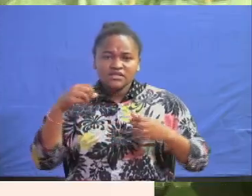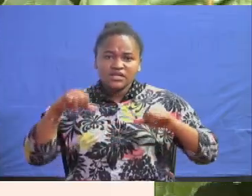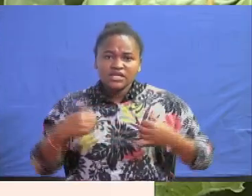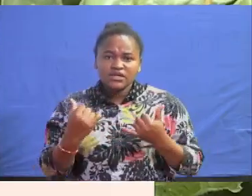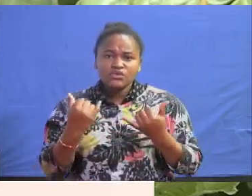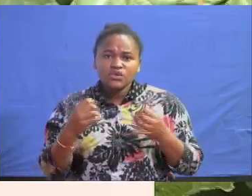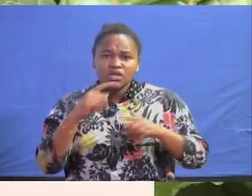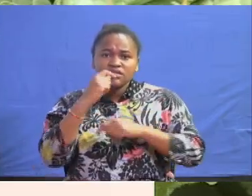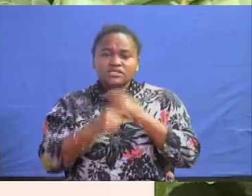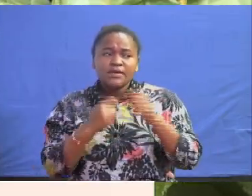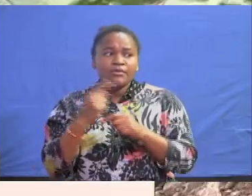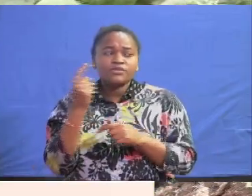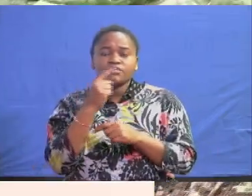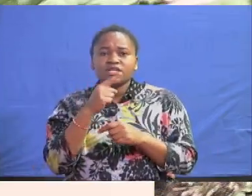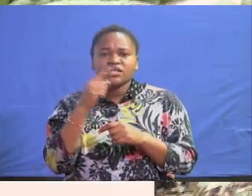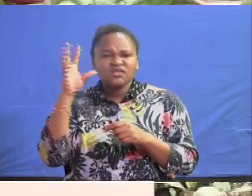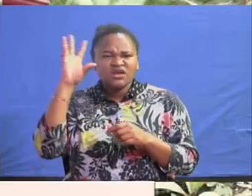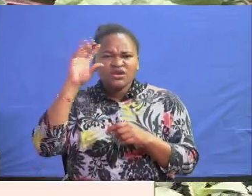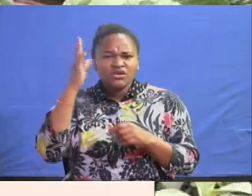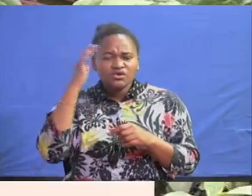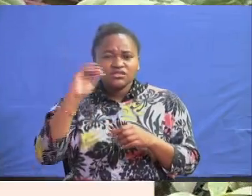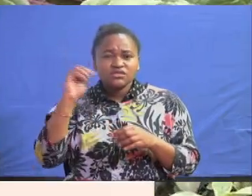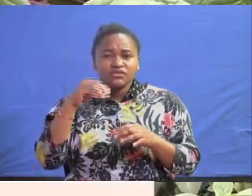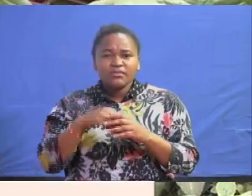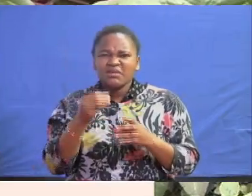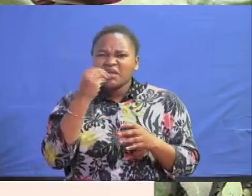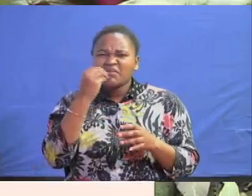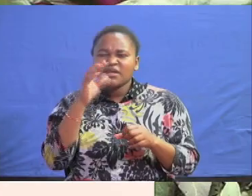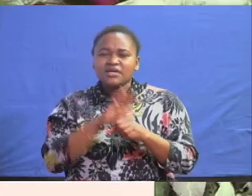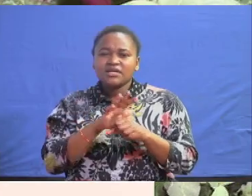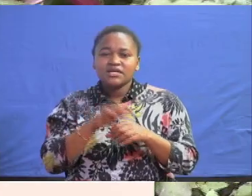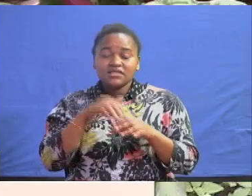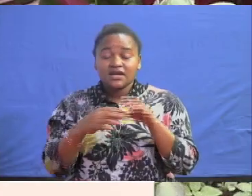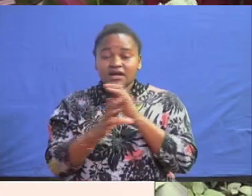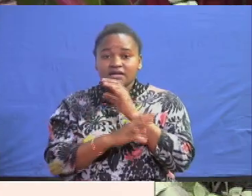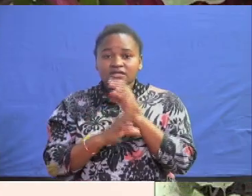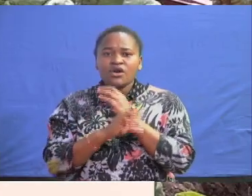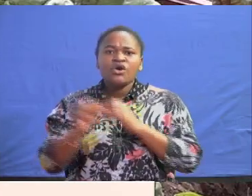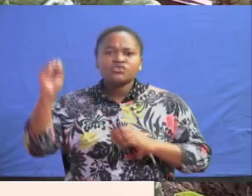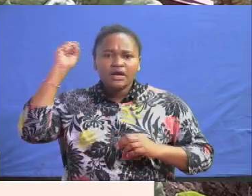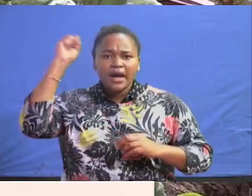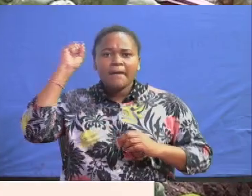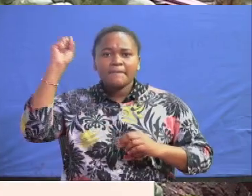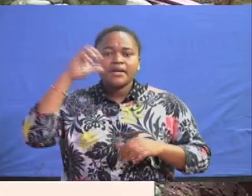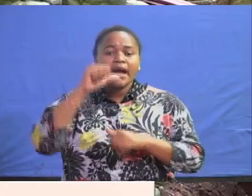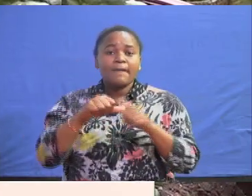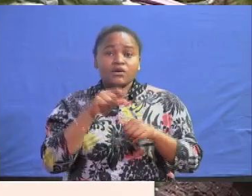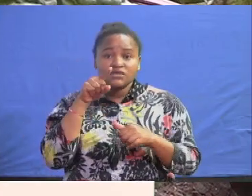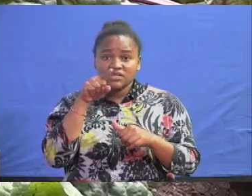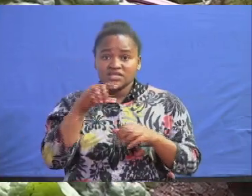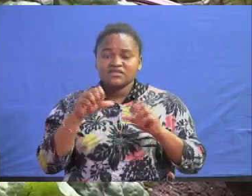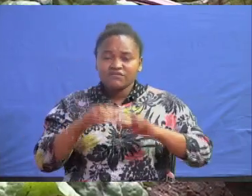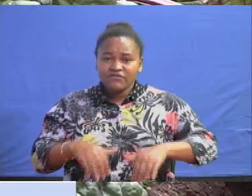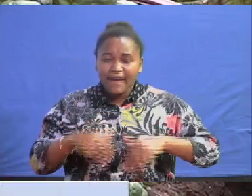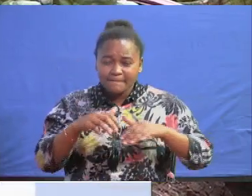spinach ambayo haijatambulika sana na walaji nchini. Omemo amepigia debe kilimo cha rainbow Swiss chard